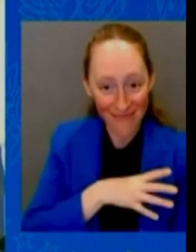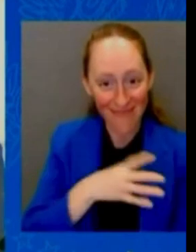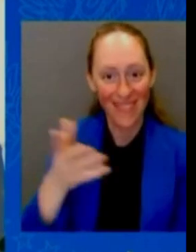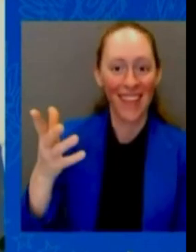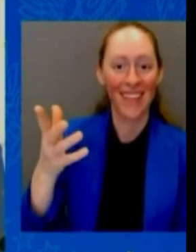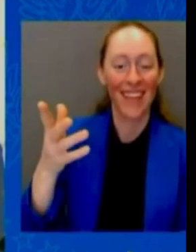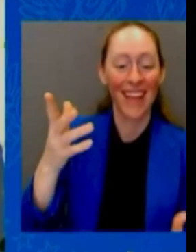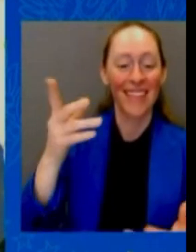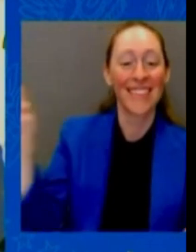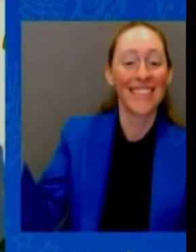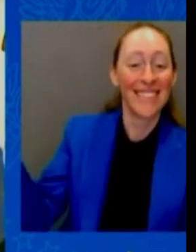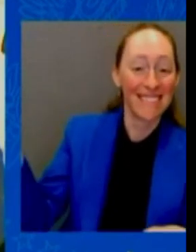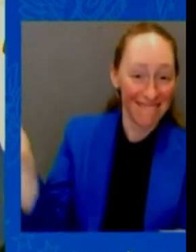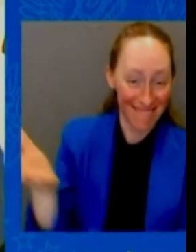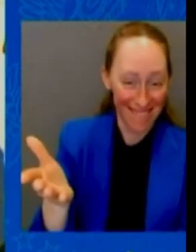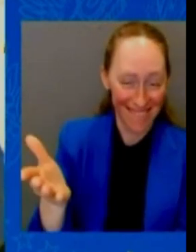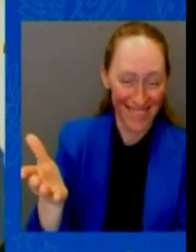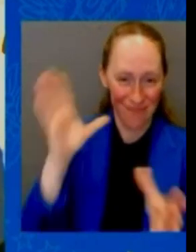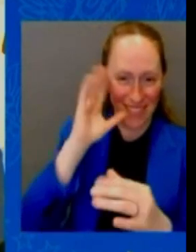Sure.